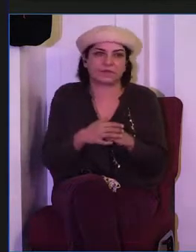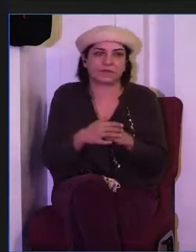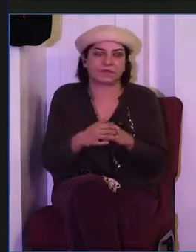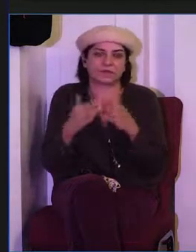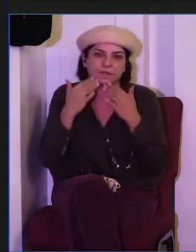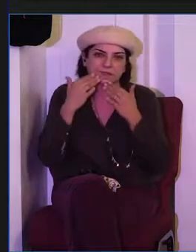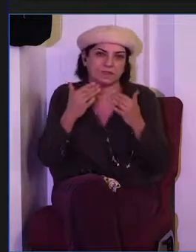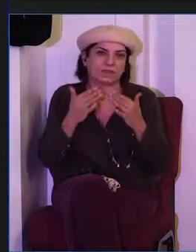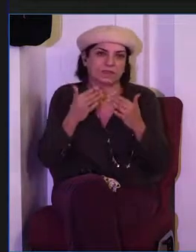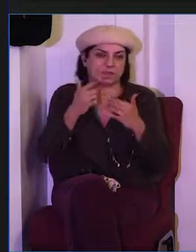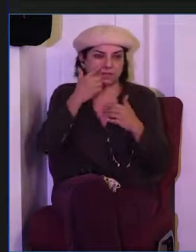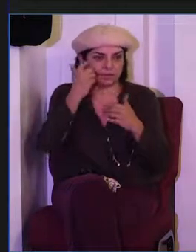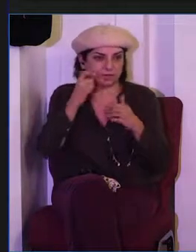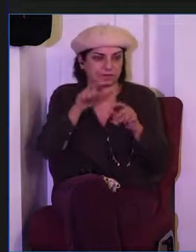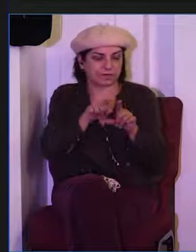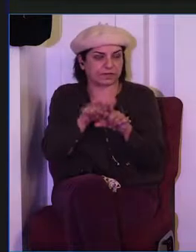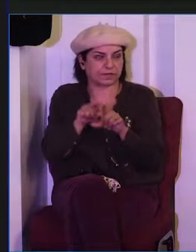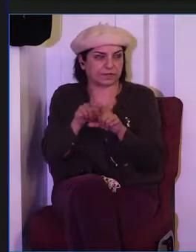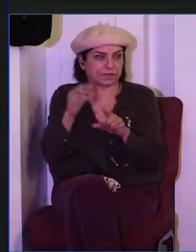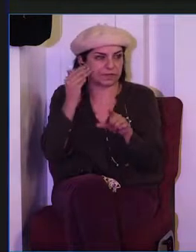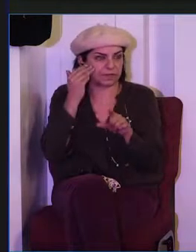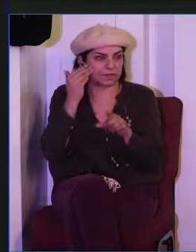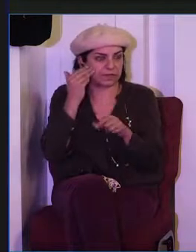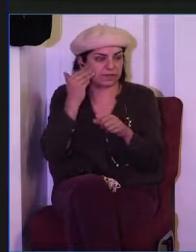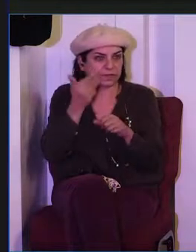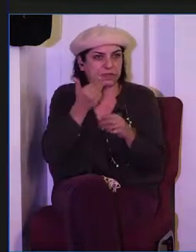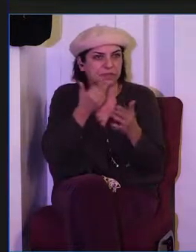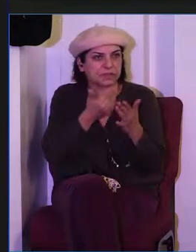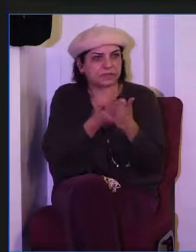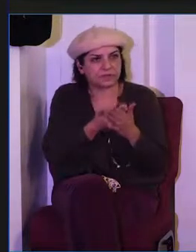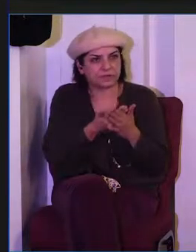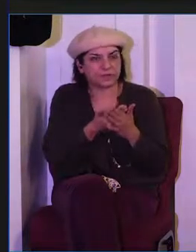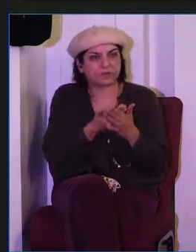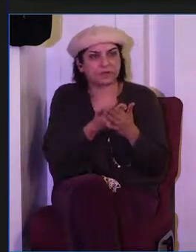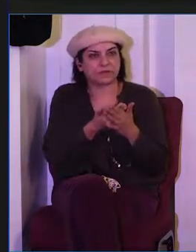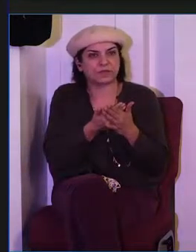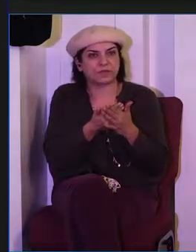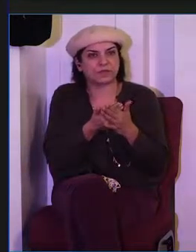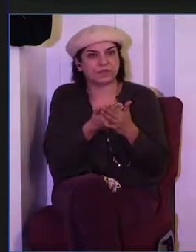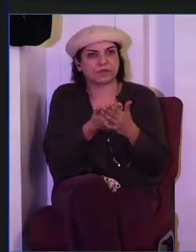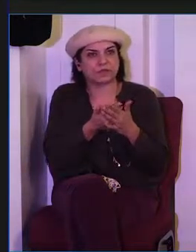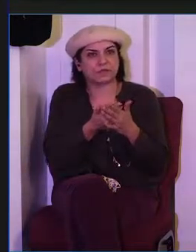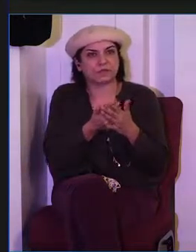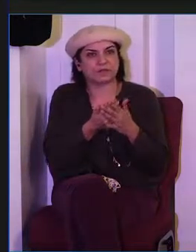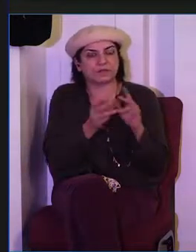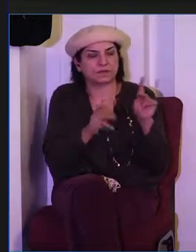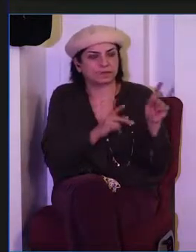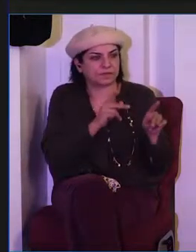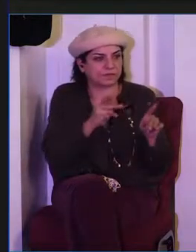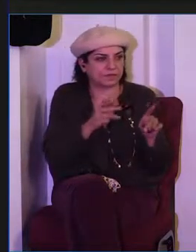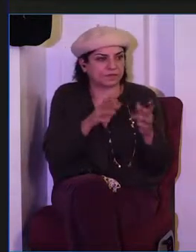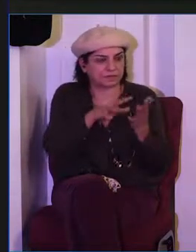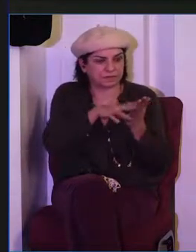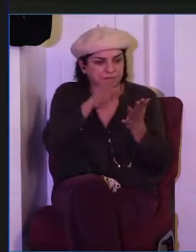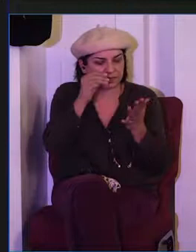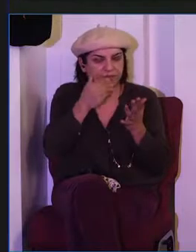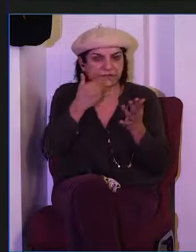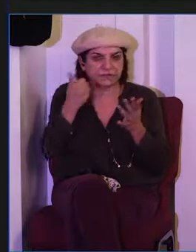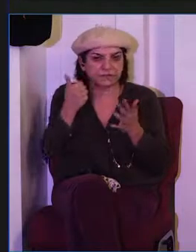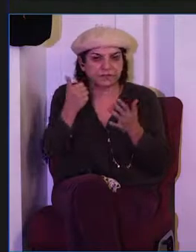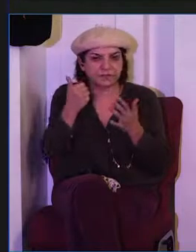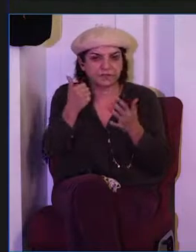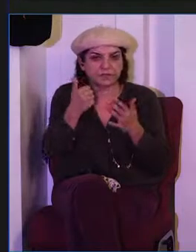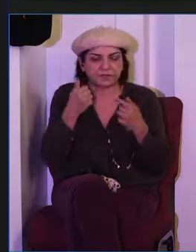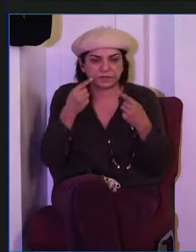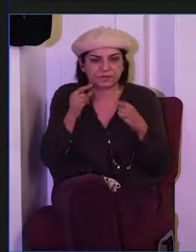as we know them and the ones we know well and then the ones that we learn even better over the